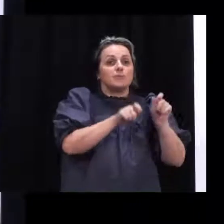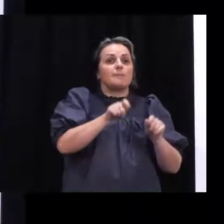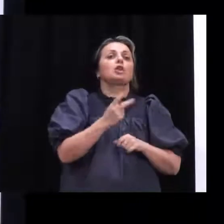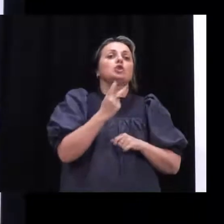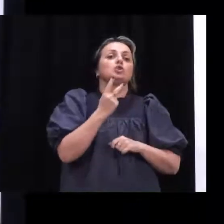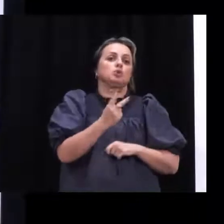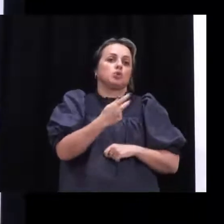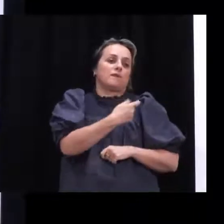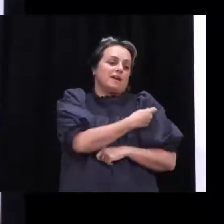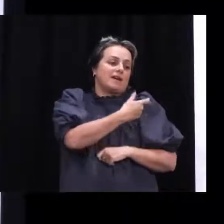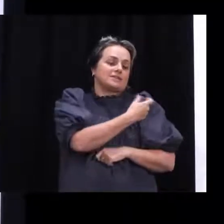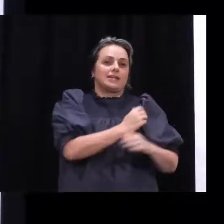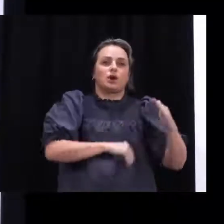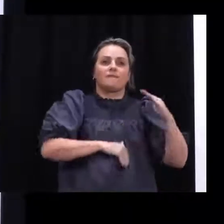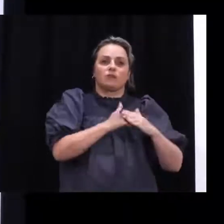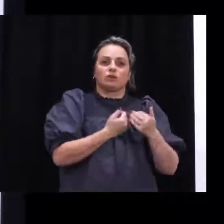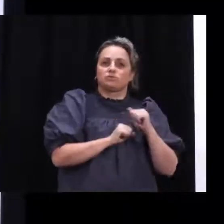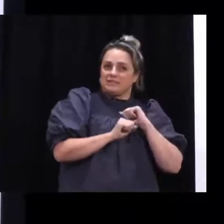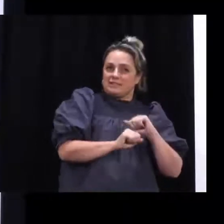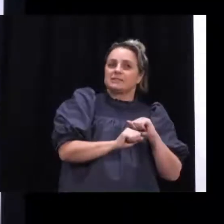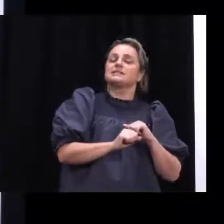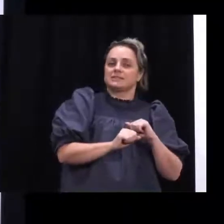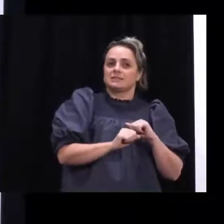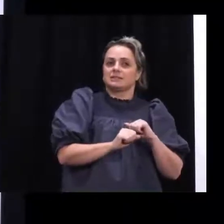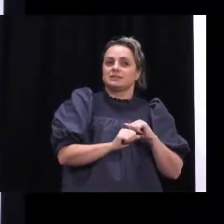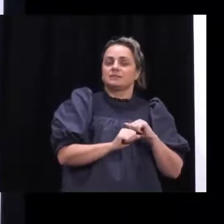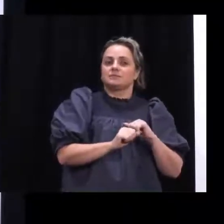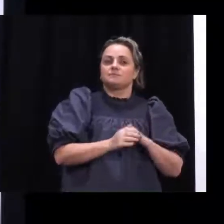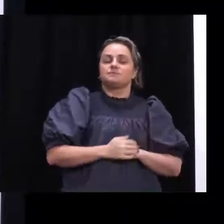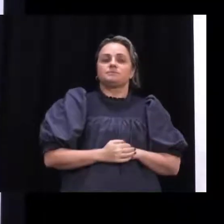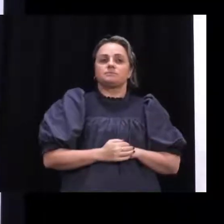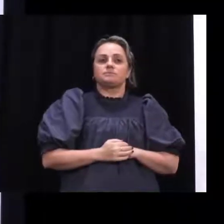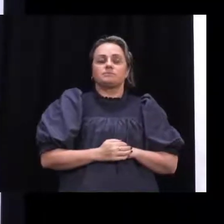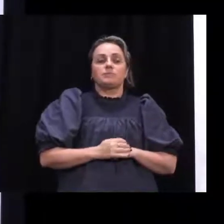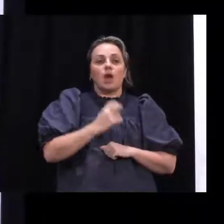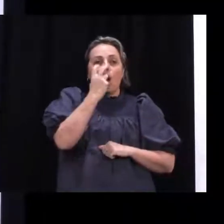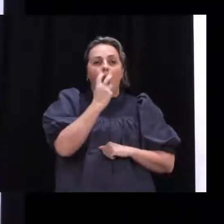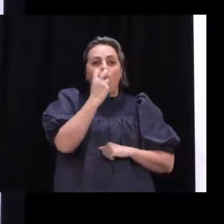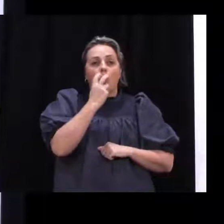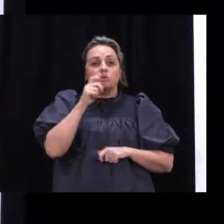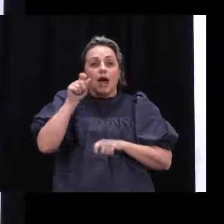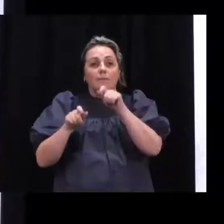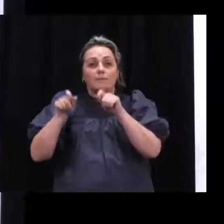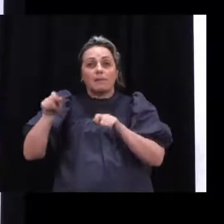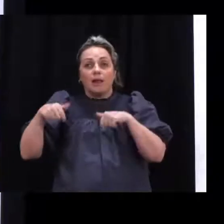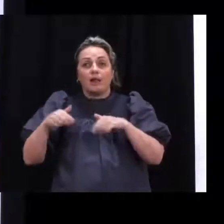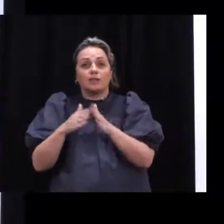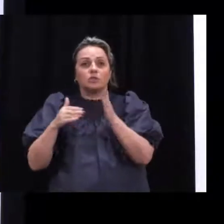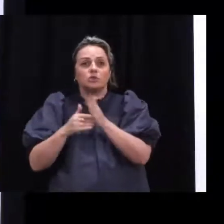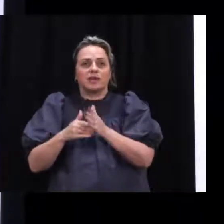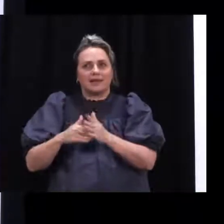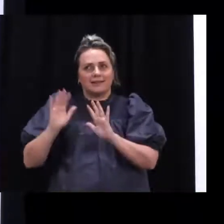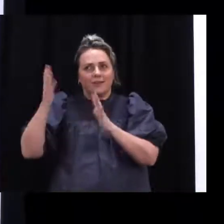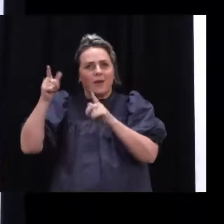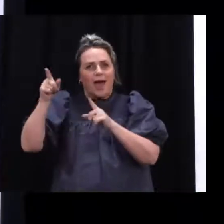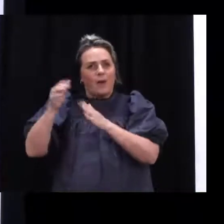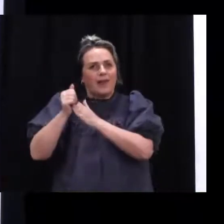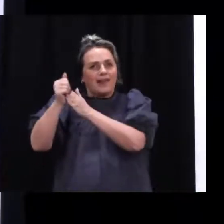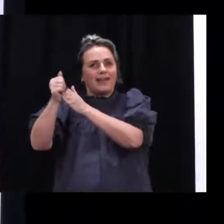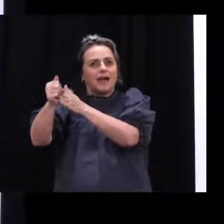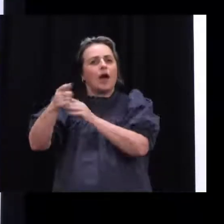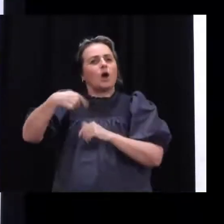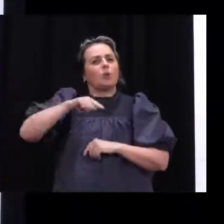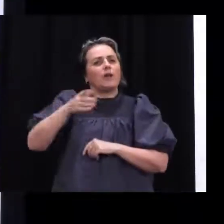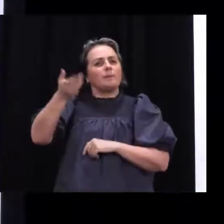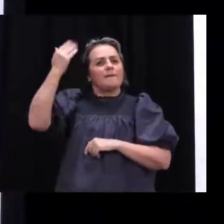fully vaccinated with 2 doses, almost a third of the eligible population. Older New Zealanders are showing the way, and I want to acknowledge that. We did start with older